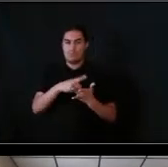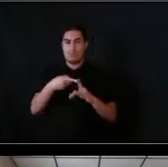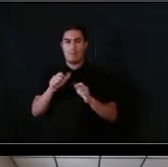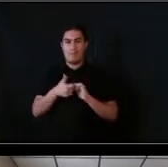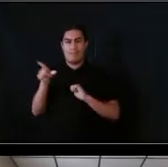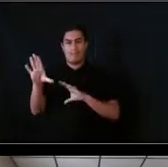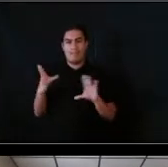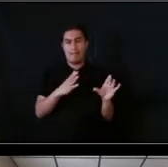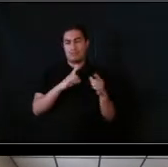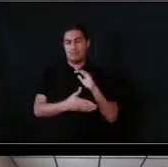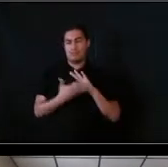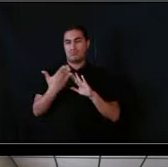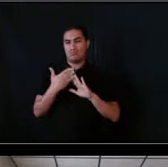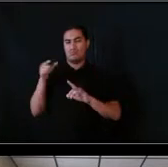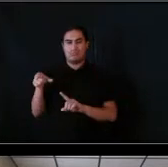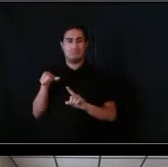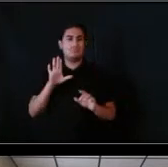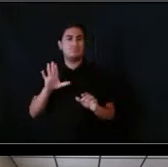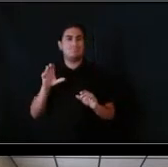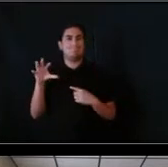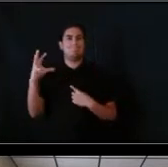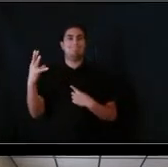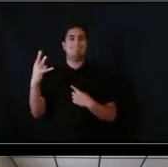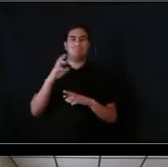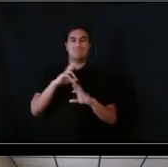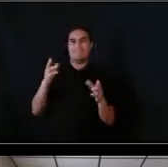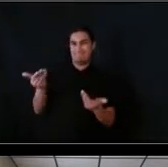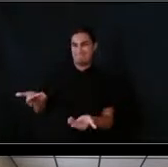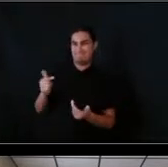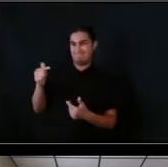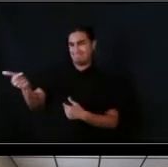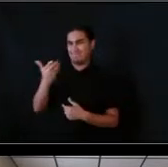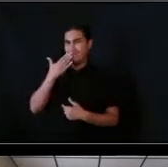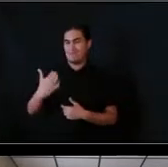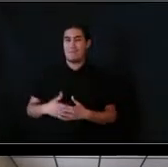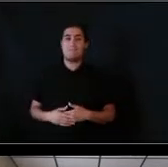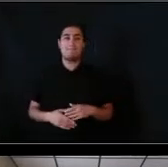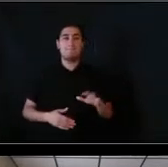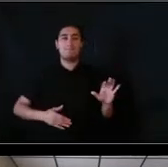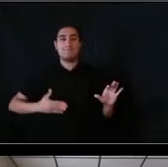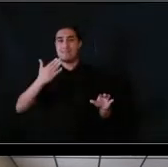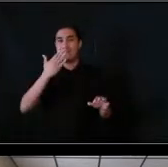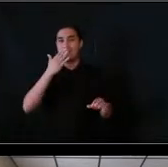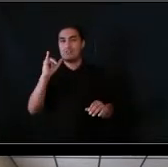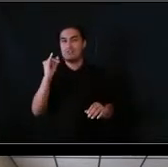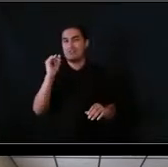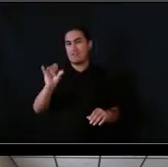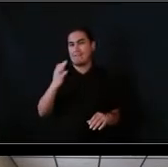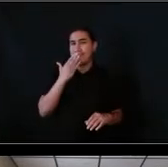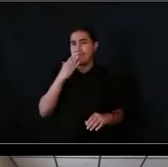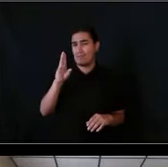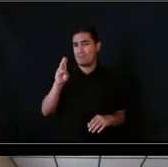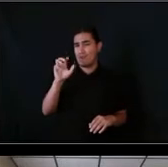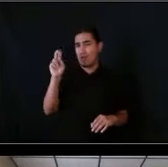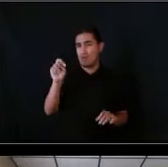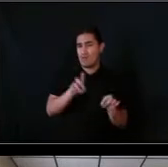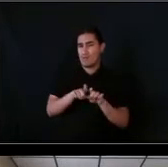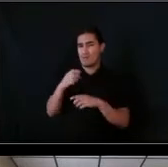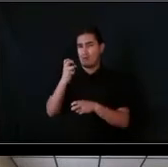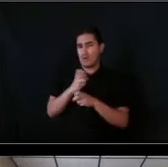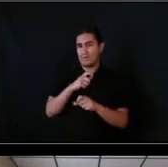operationalize it and look he came on camera he's ready thank you marlon thank you marlon too i had a hard time getting my system